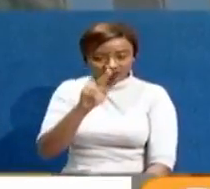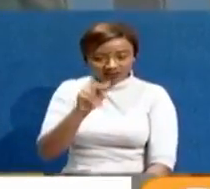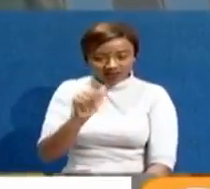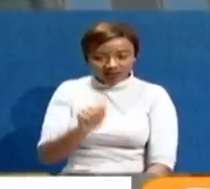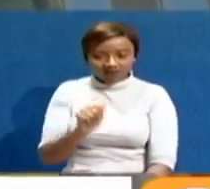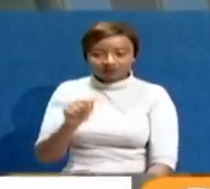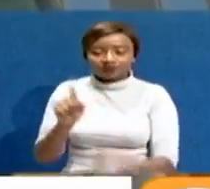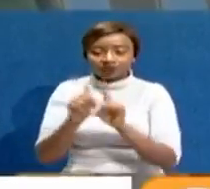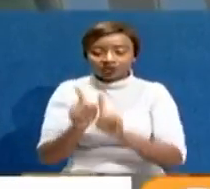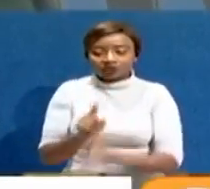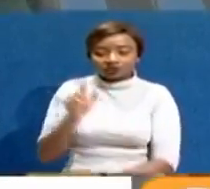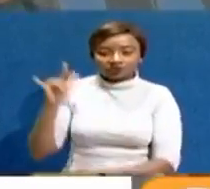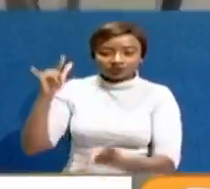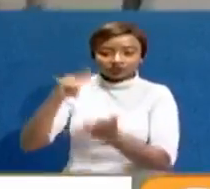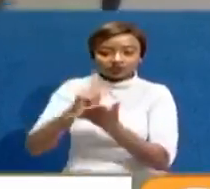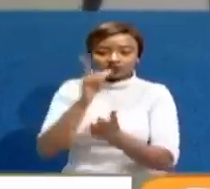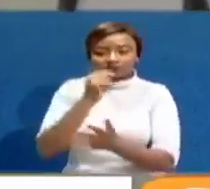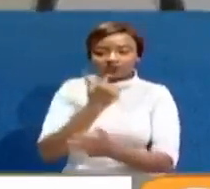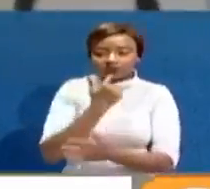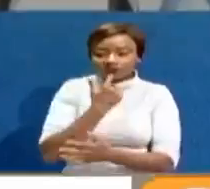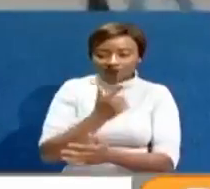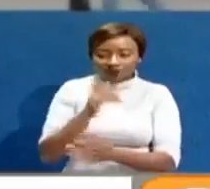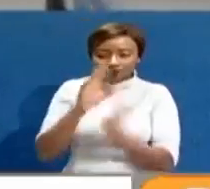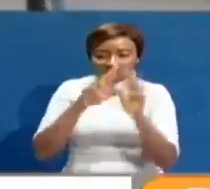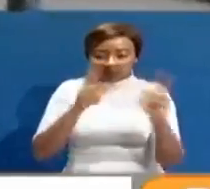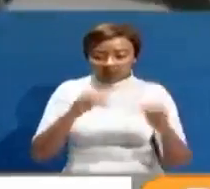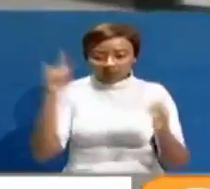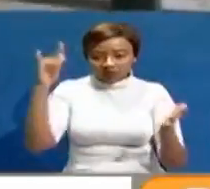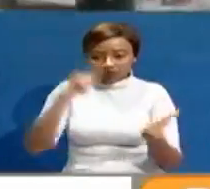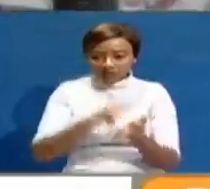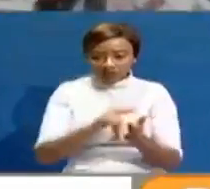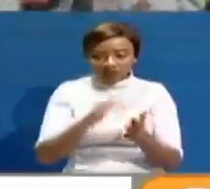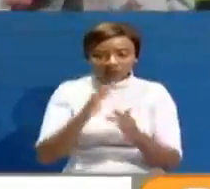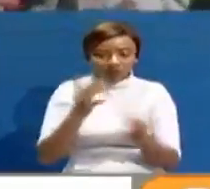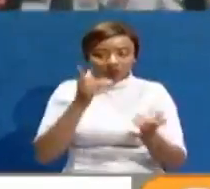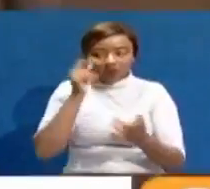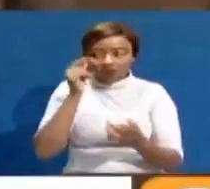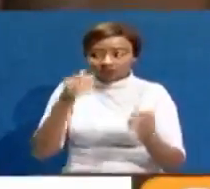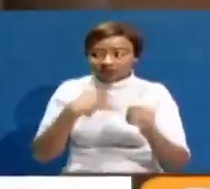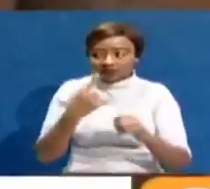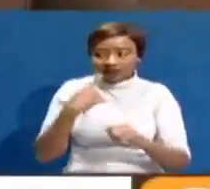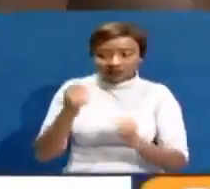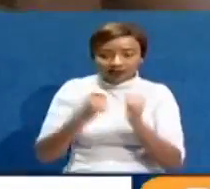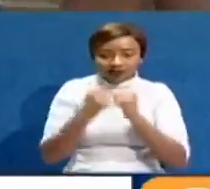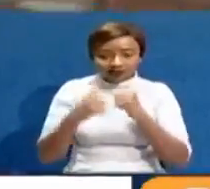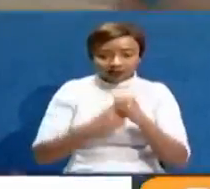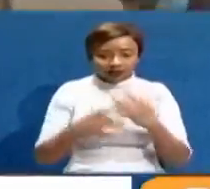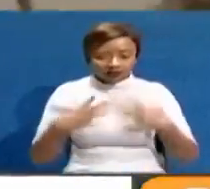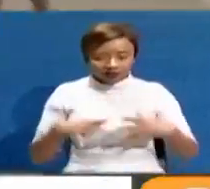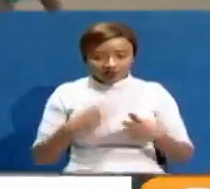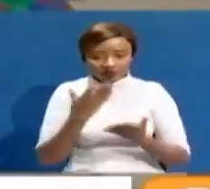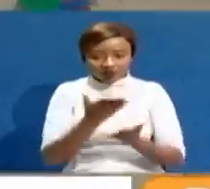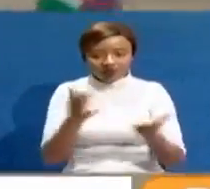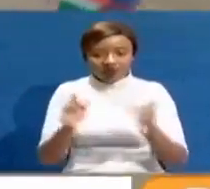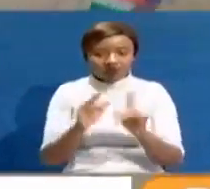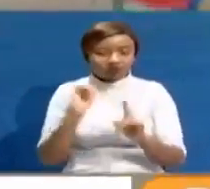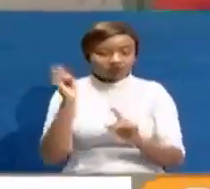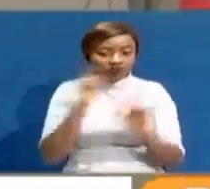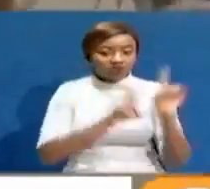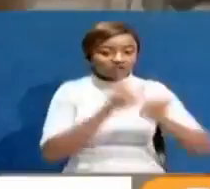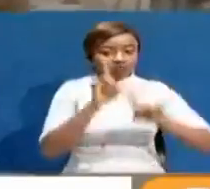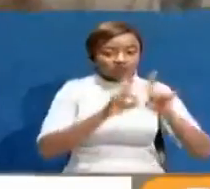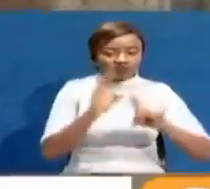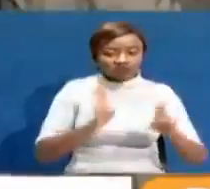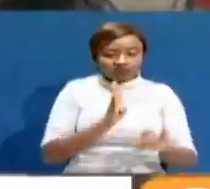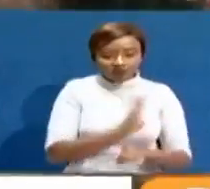Tarom Air, landed at the Mo International Airport in Mombasa with 116 passengers on board. Kenya Tourism Board CEO